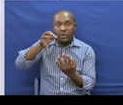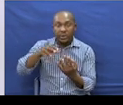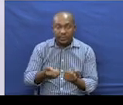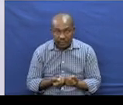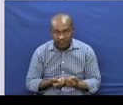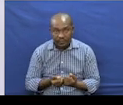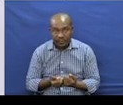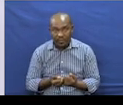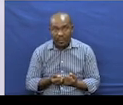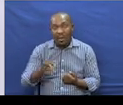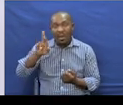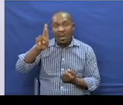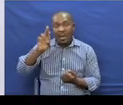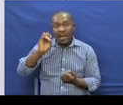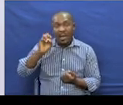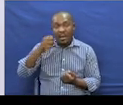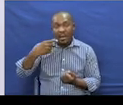In a democratic state,